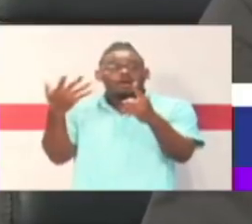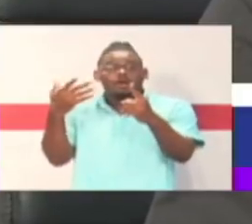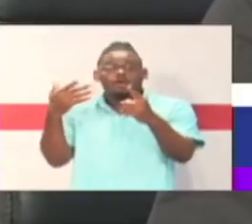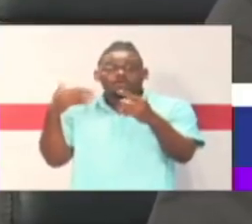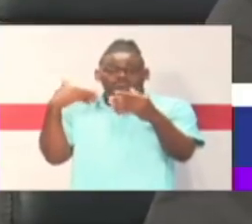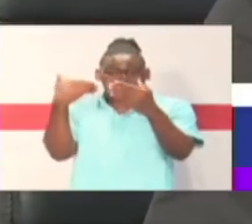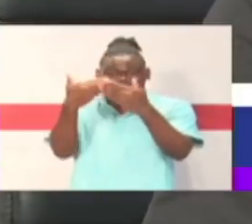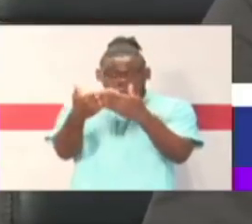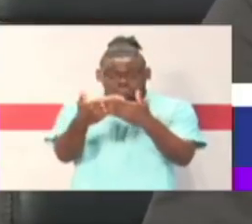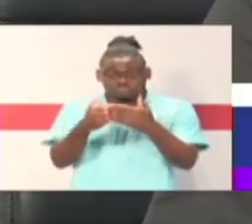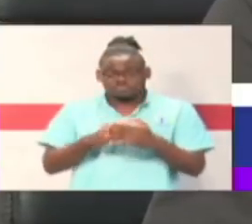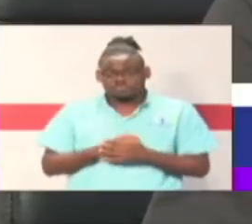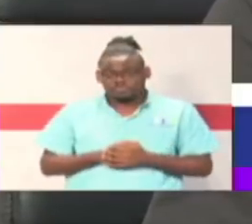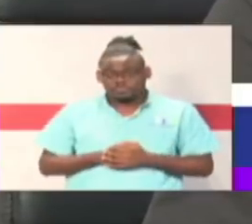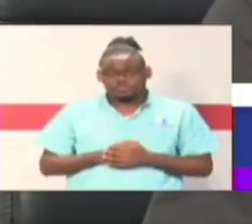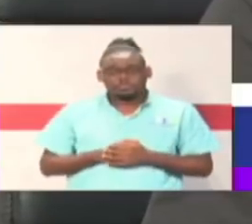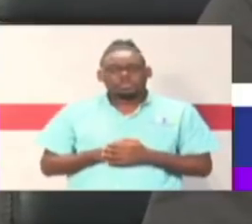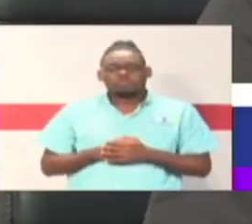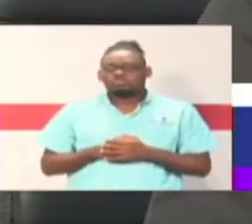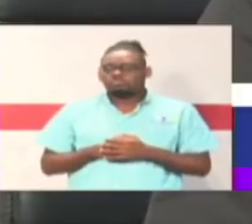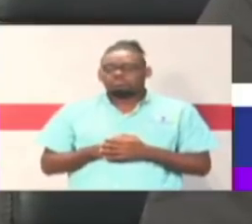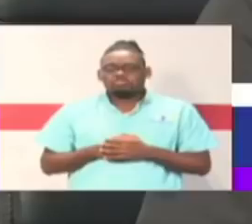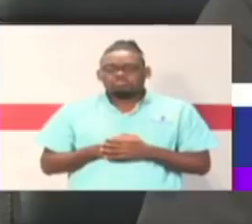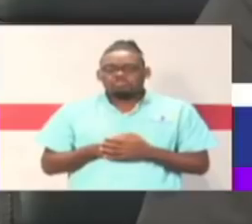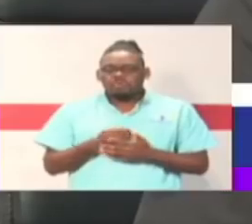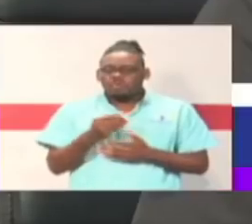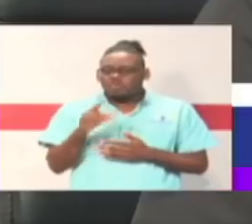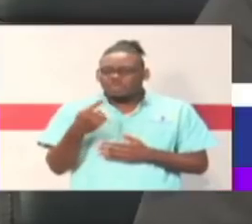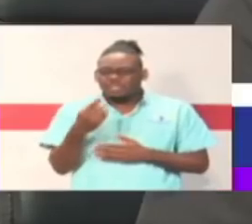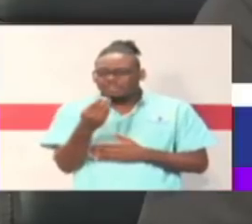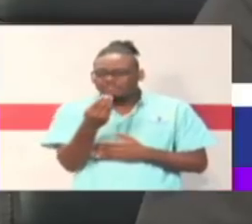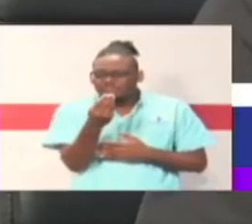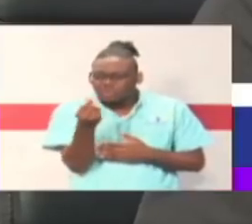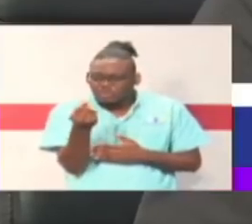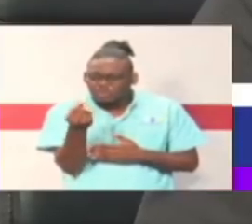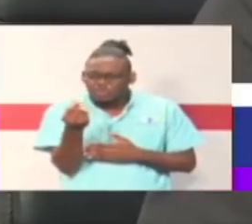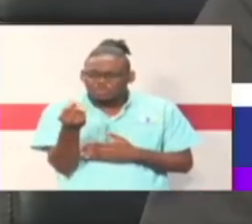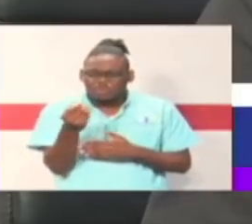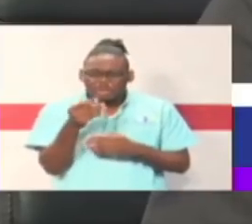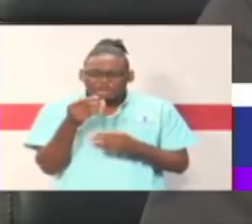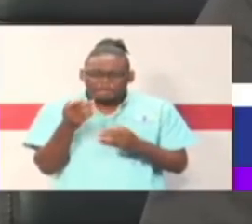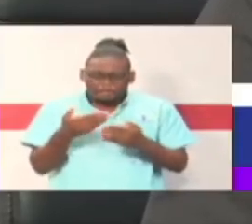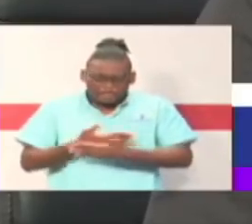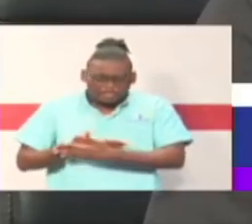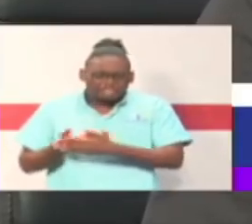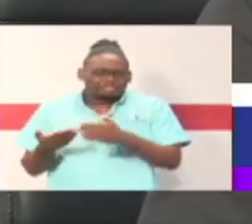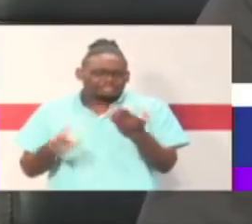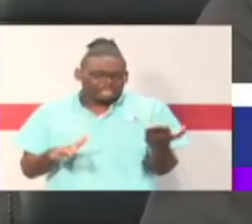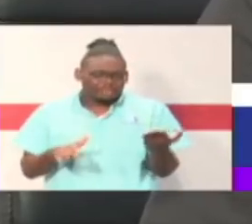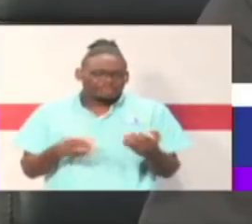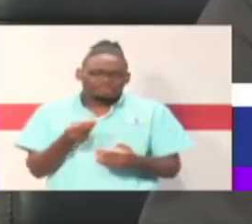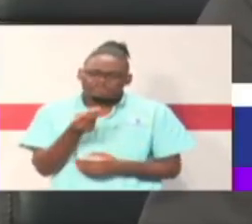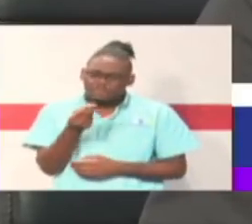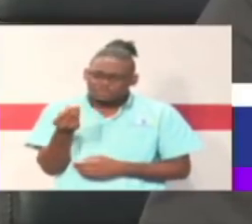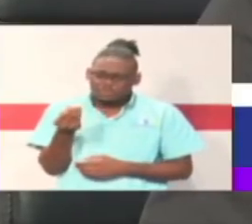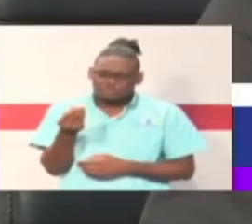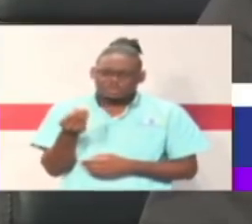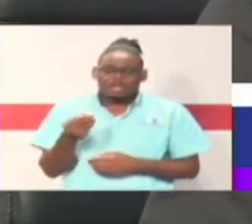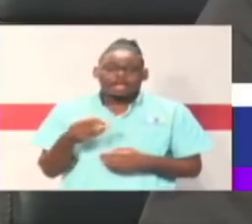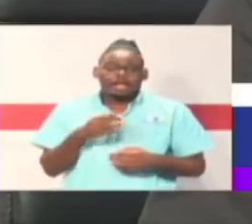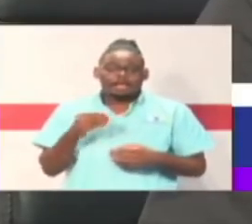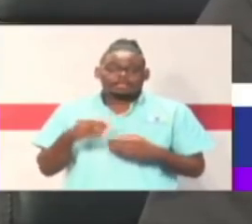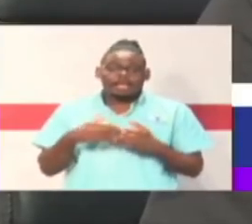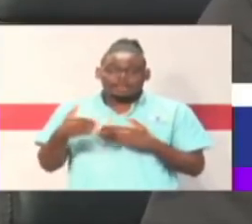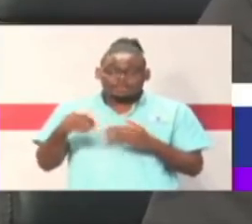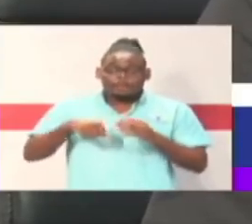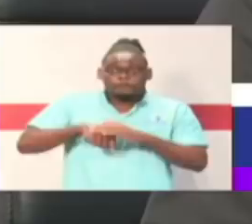We are continuing to do very well, as well as neonatal mortality rates. They are very good as well. They are less than 7